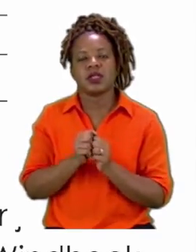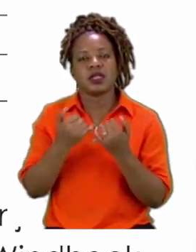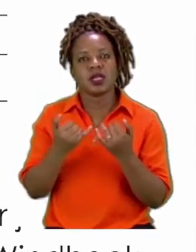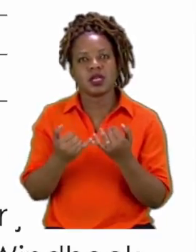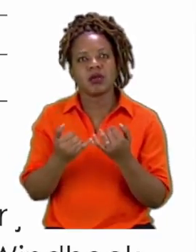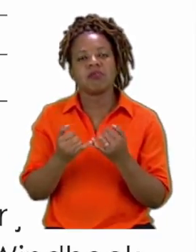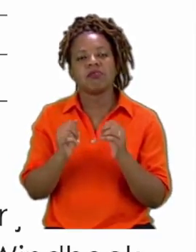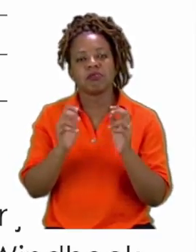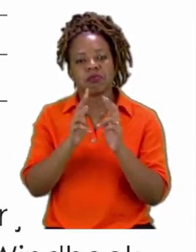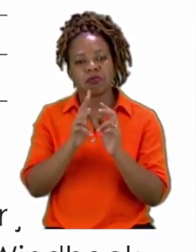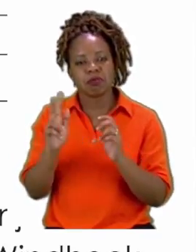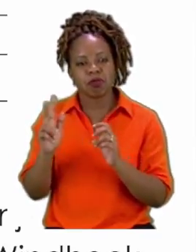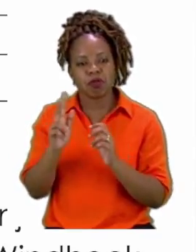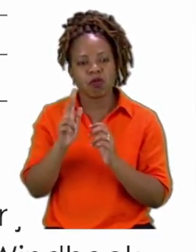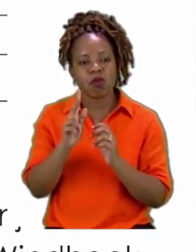Rundu?